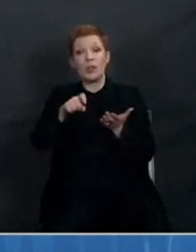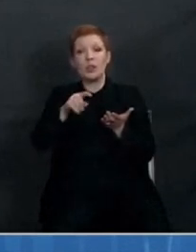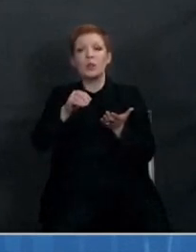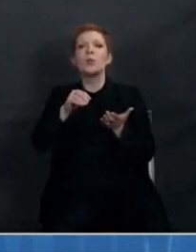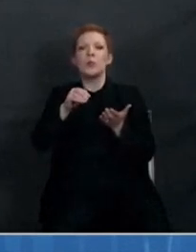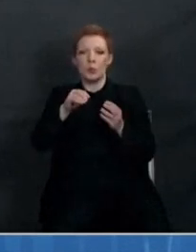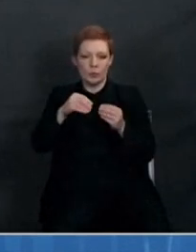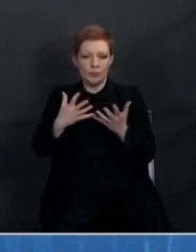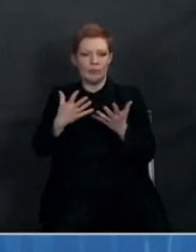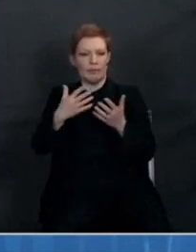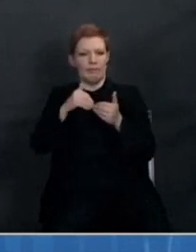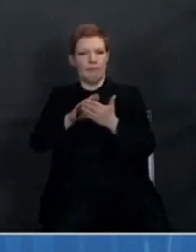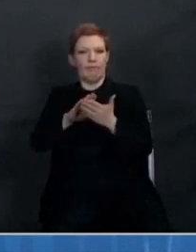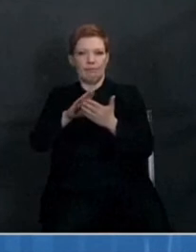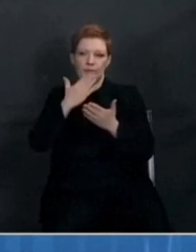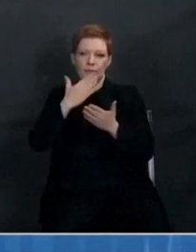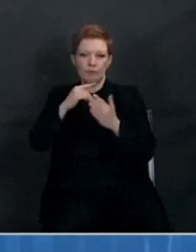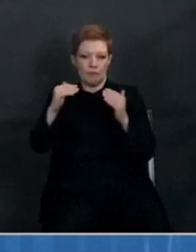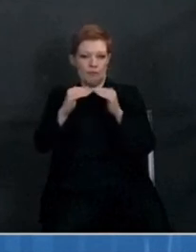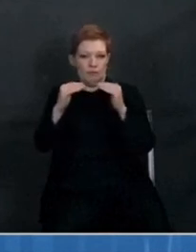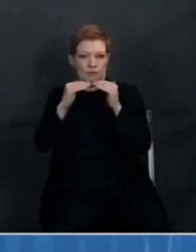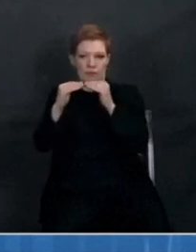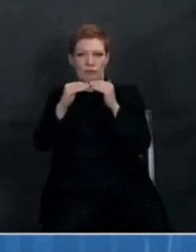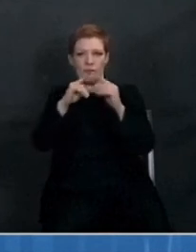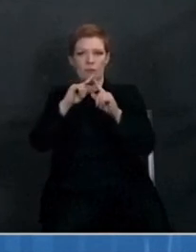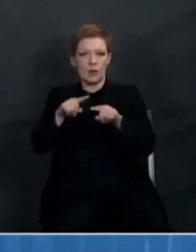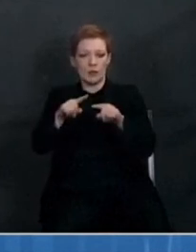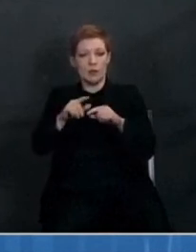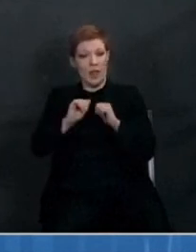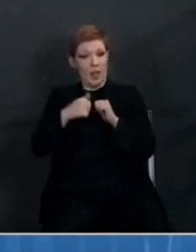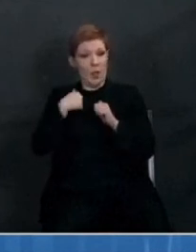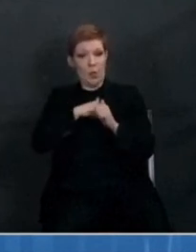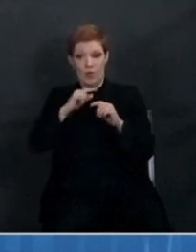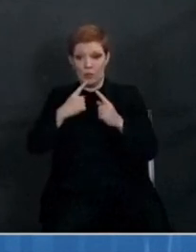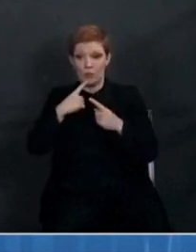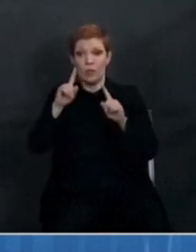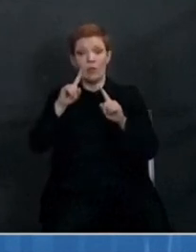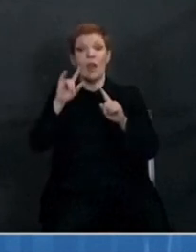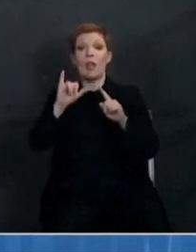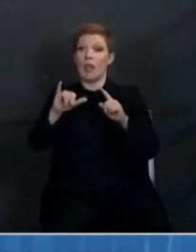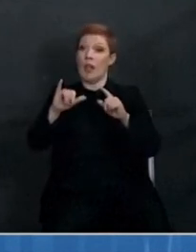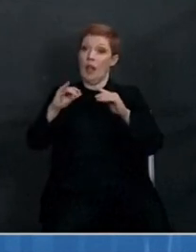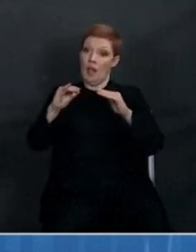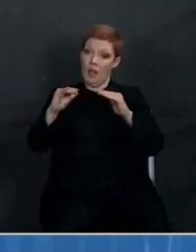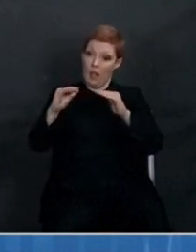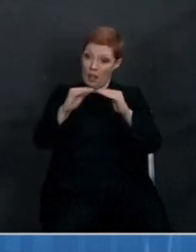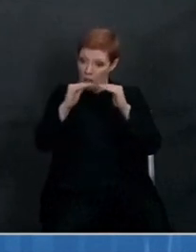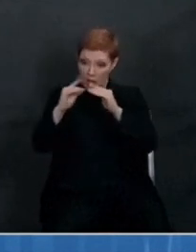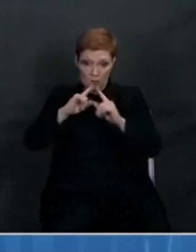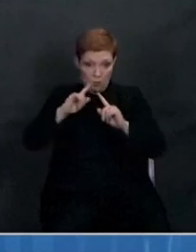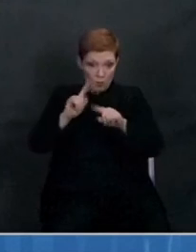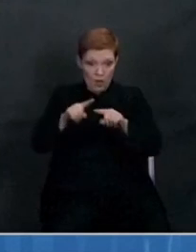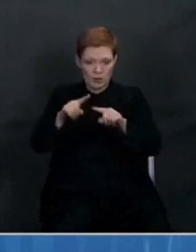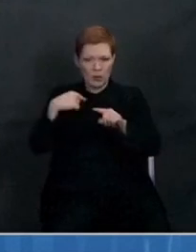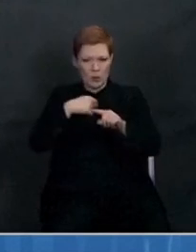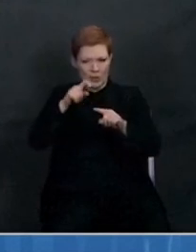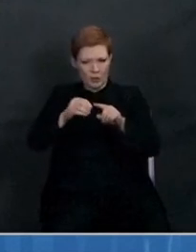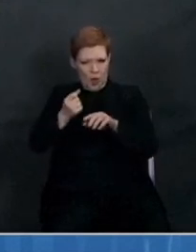response. Achieving equity requires an understanding of the disparities that exist, and we do that